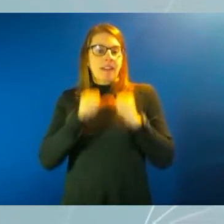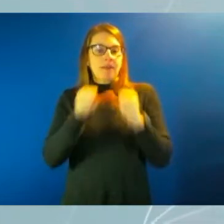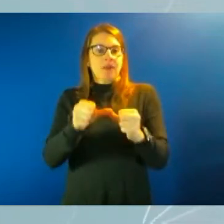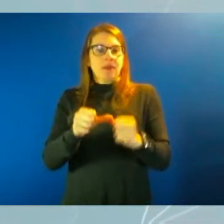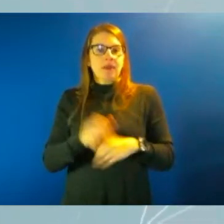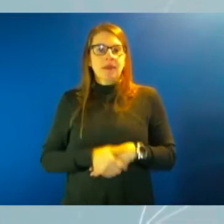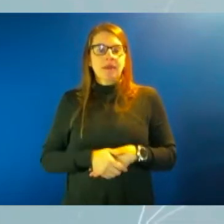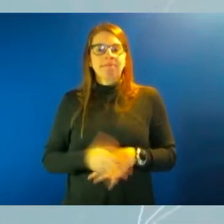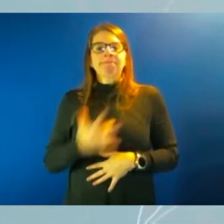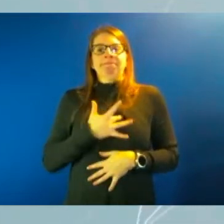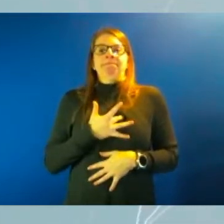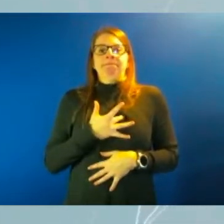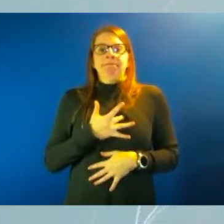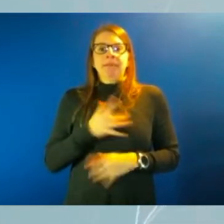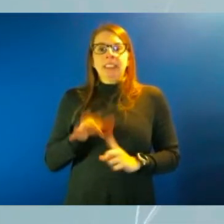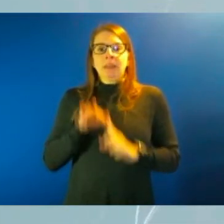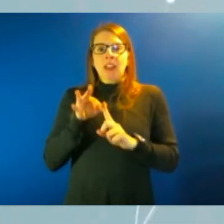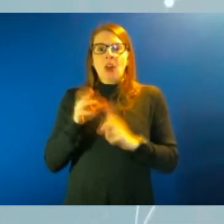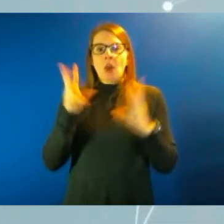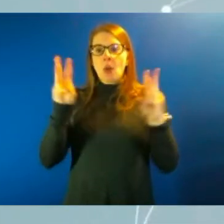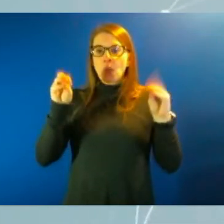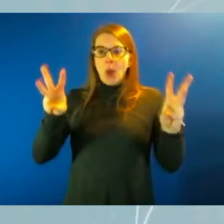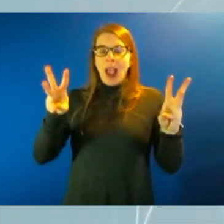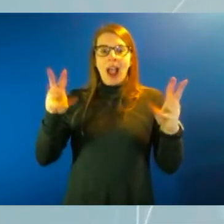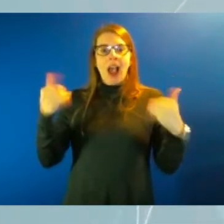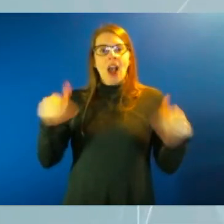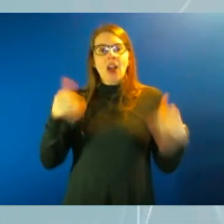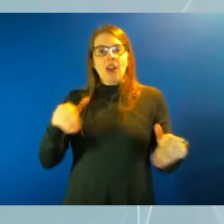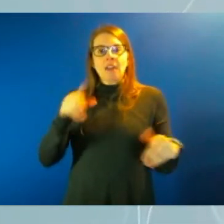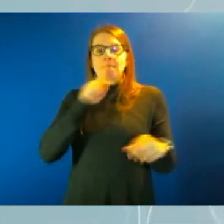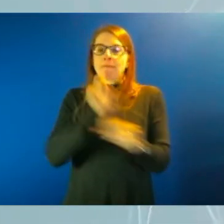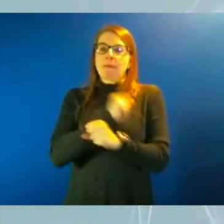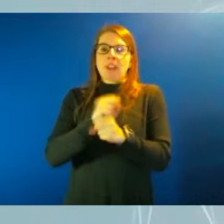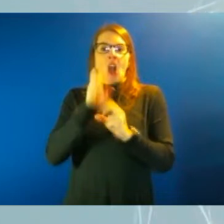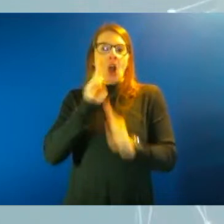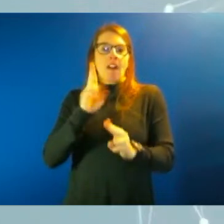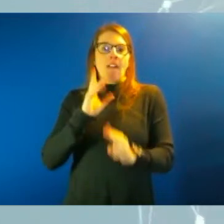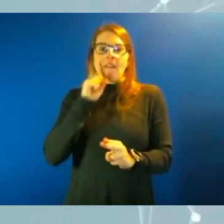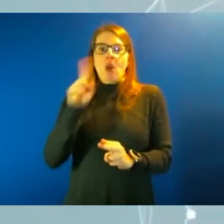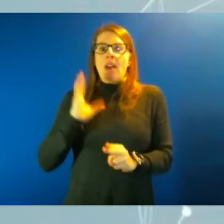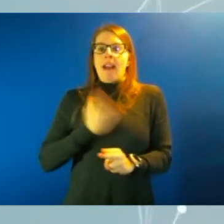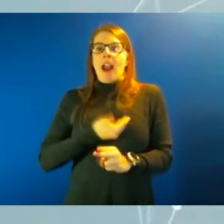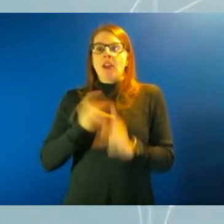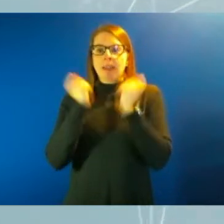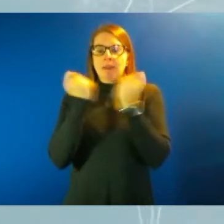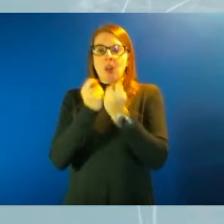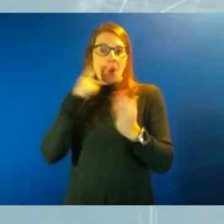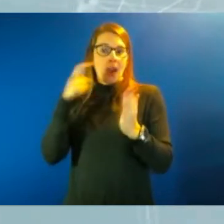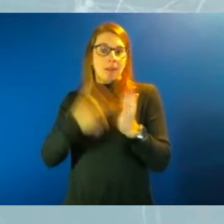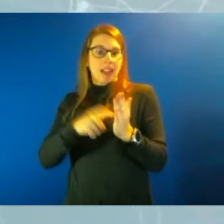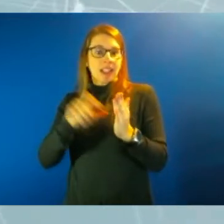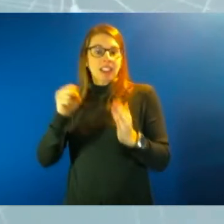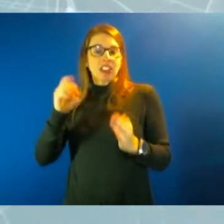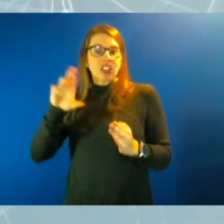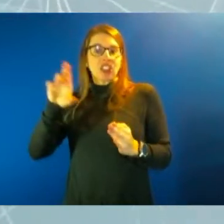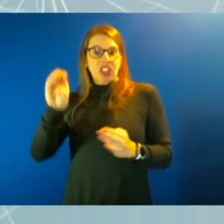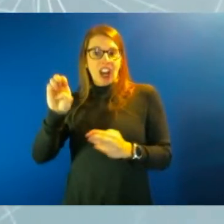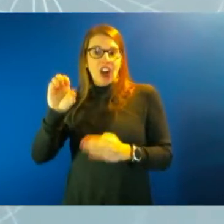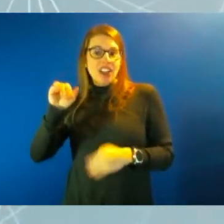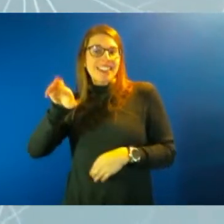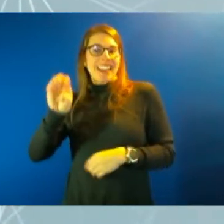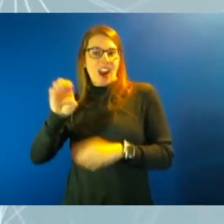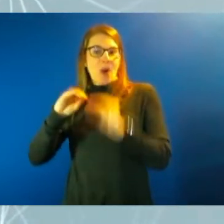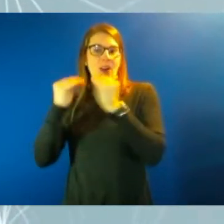special. Wow, what an absolute true honor for our team to be recognized by the ShareCare organization. We cannot thank you